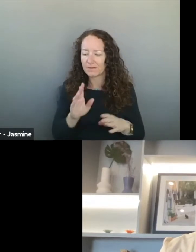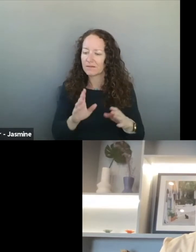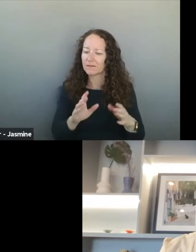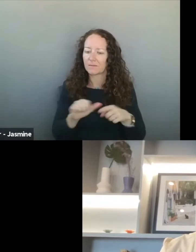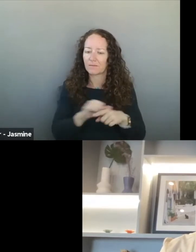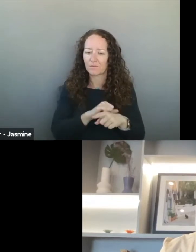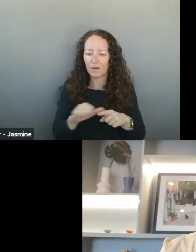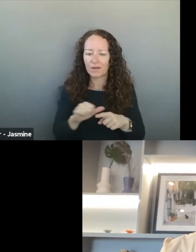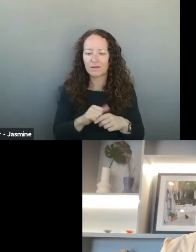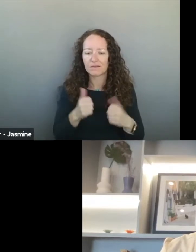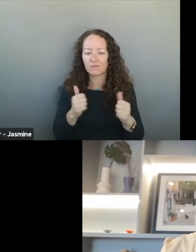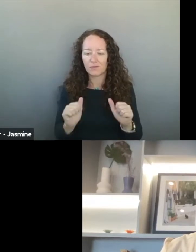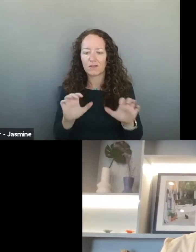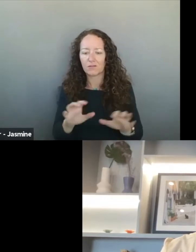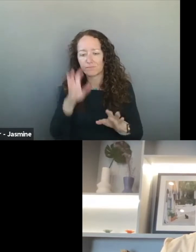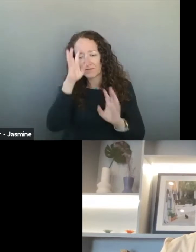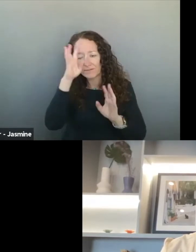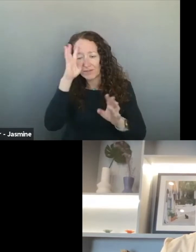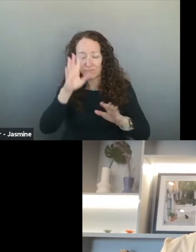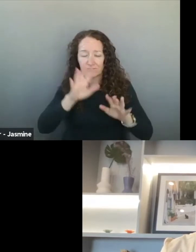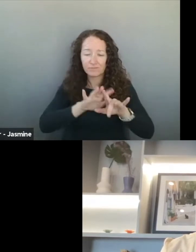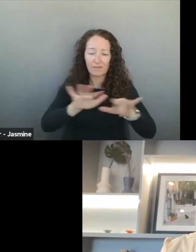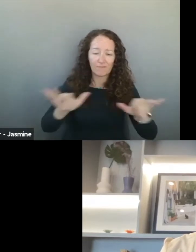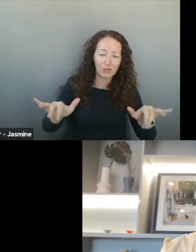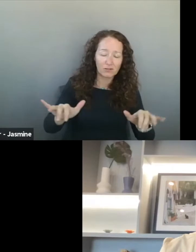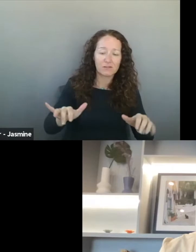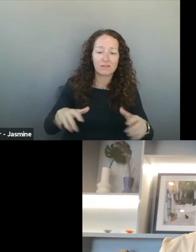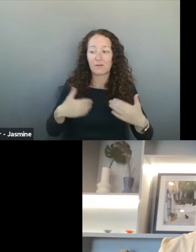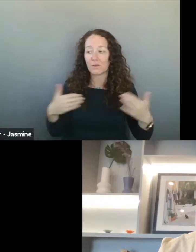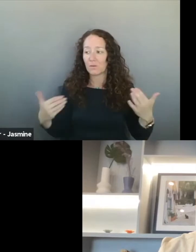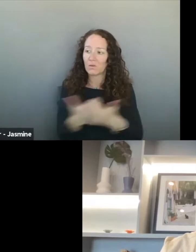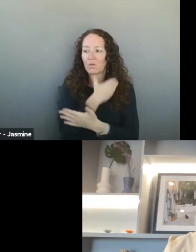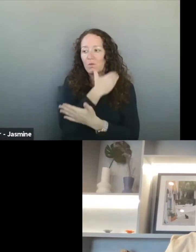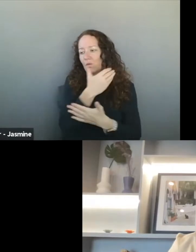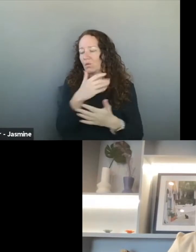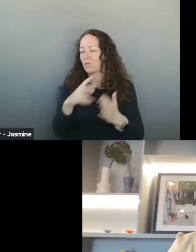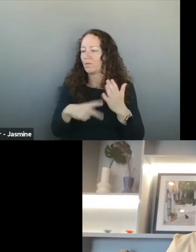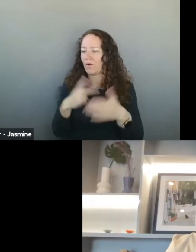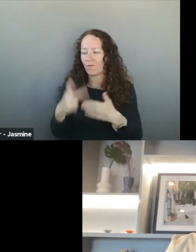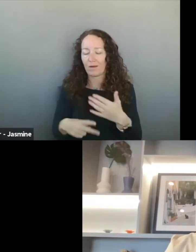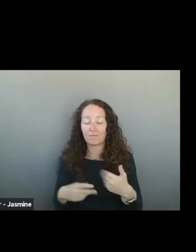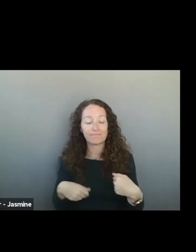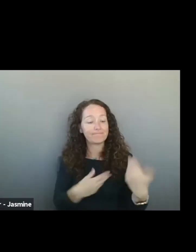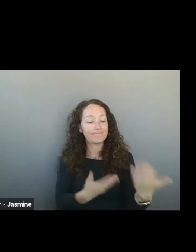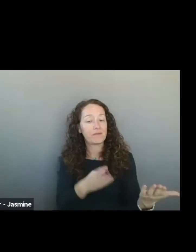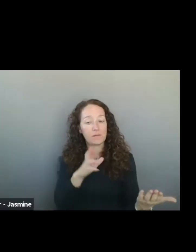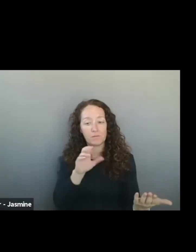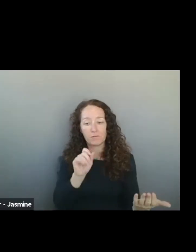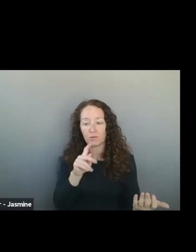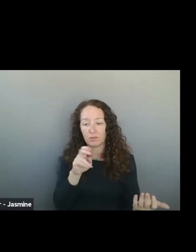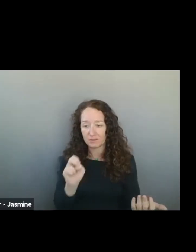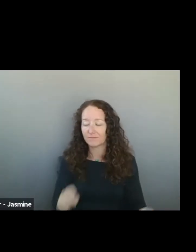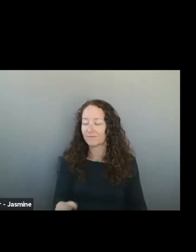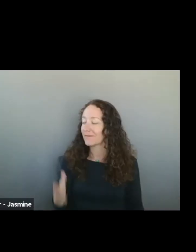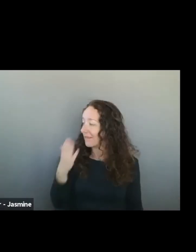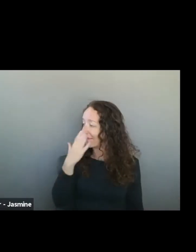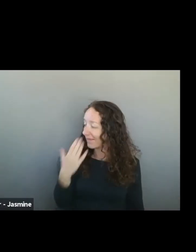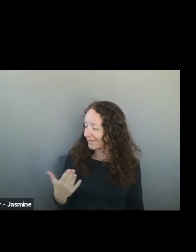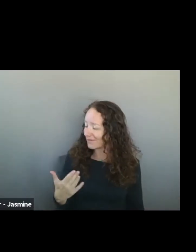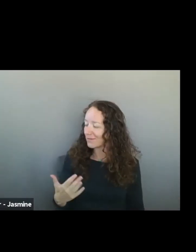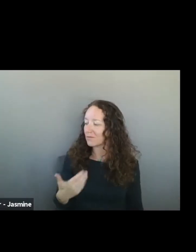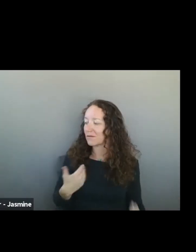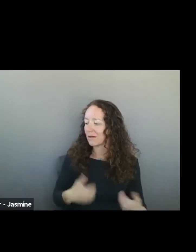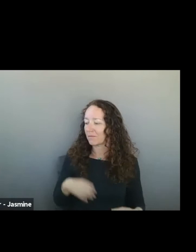programming. Brooke, take it away. Thank you, Kinsey. So yes, I'm Brooke